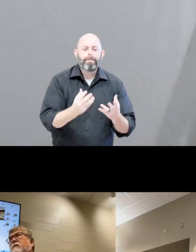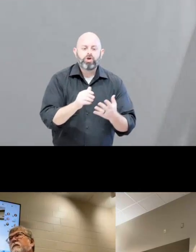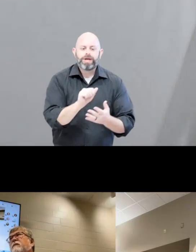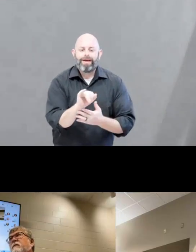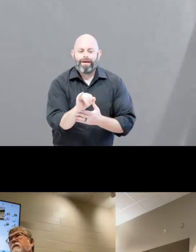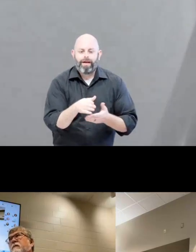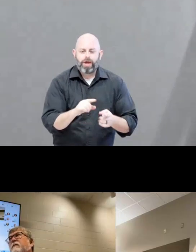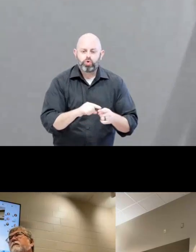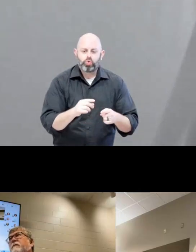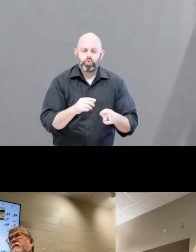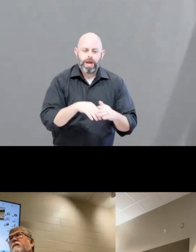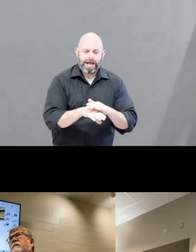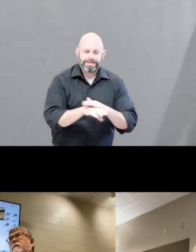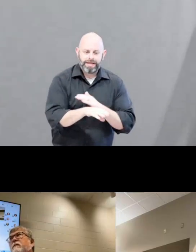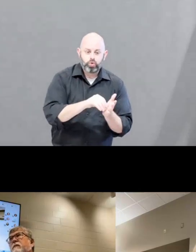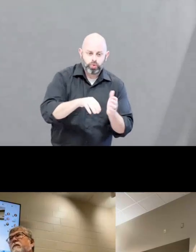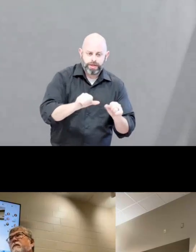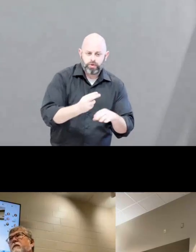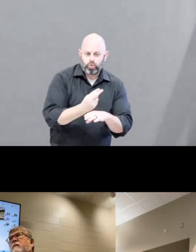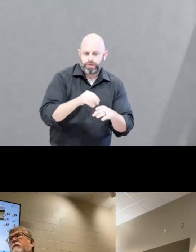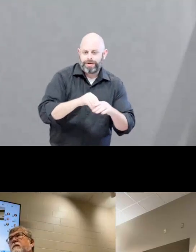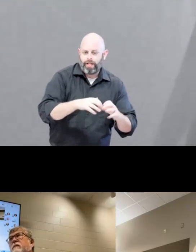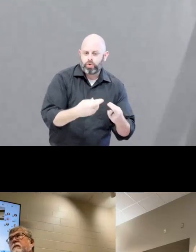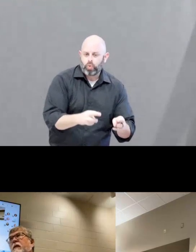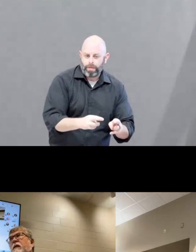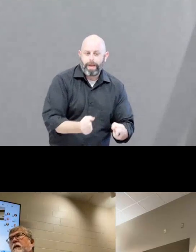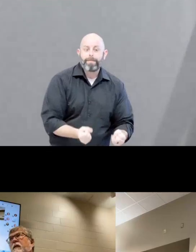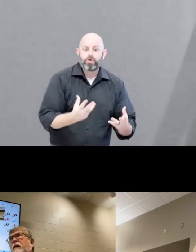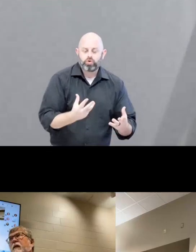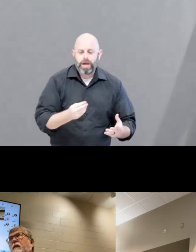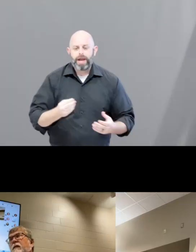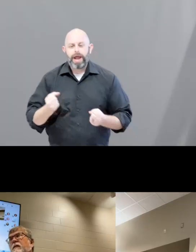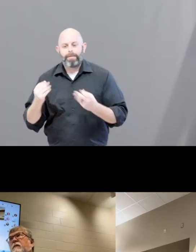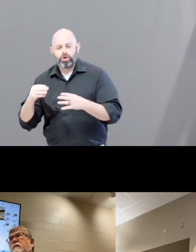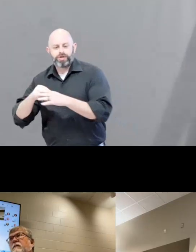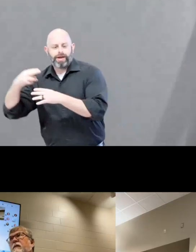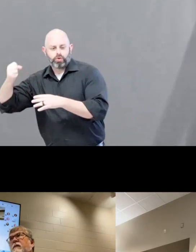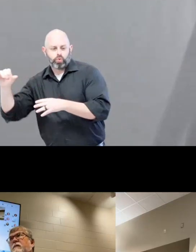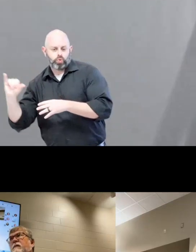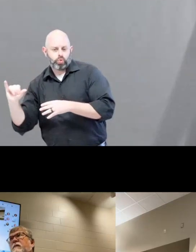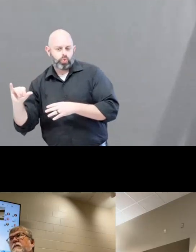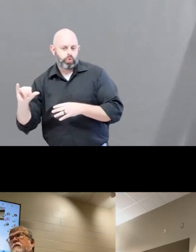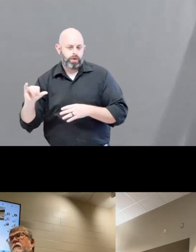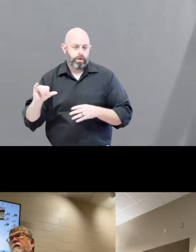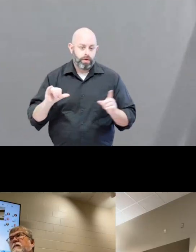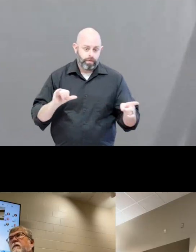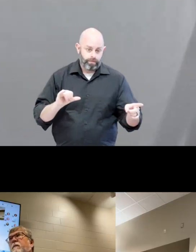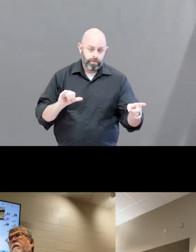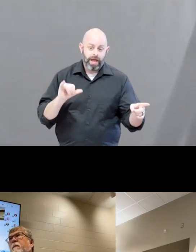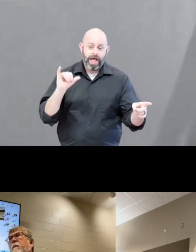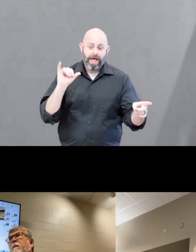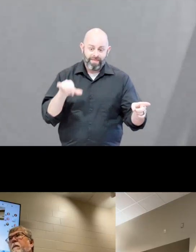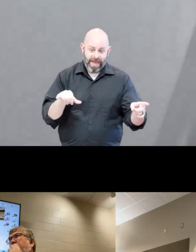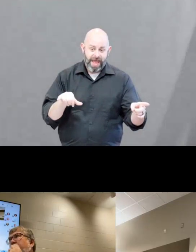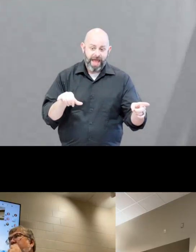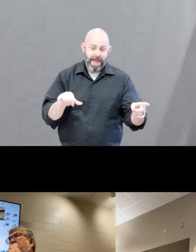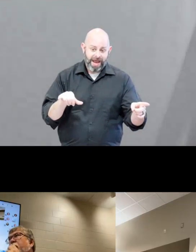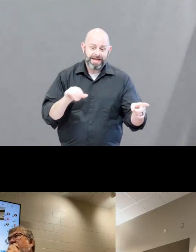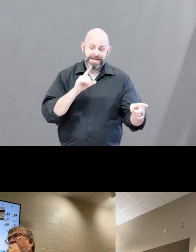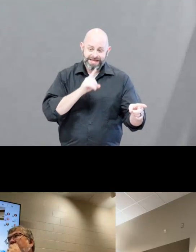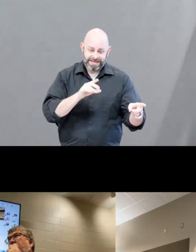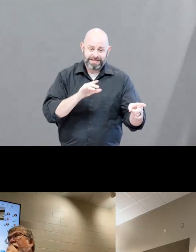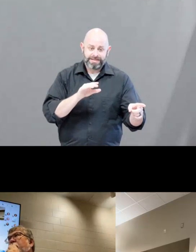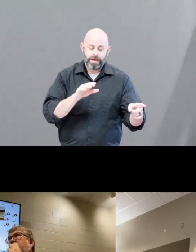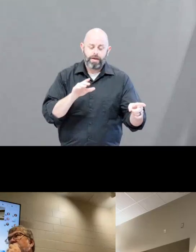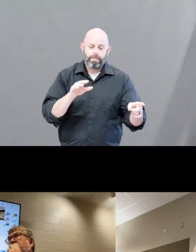allowed to access it to use in the classroom and how much they are at the high school level as well. That is actually driven